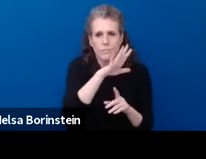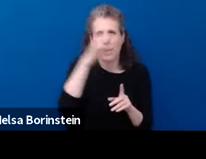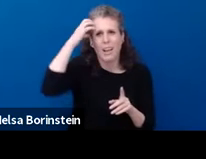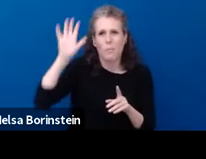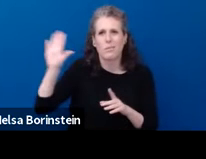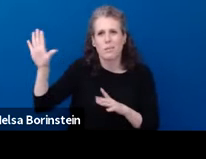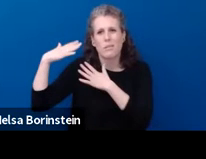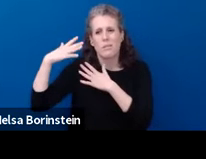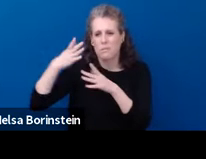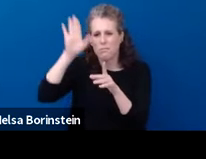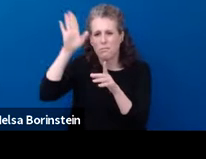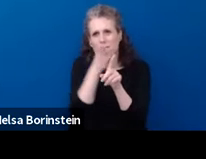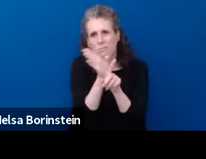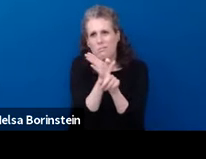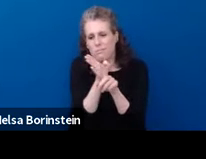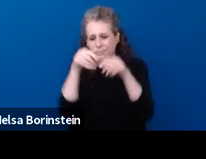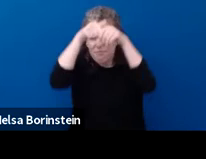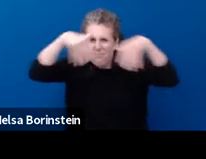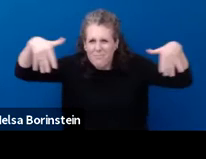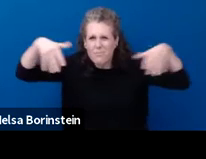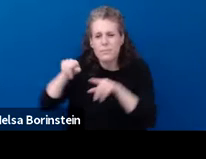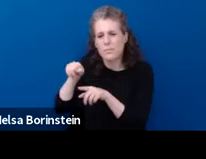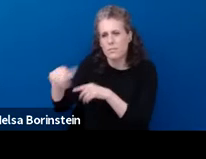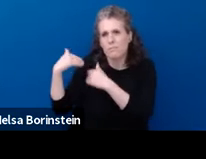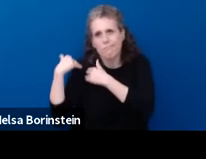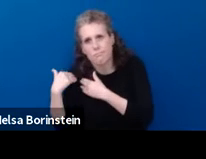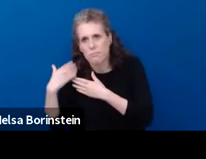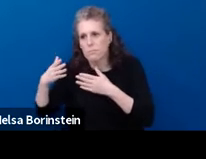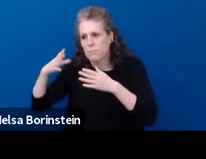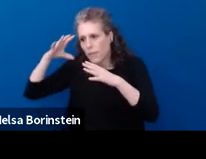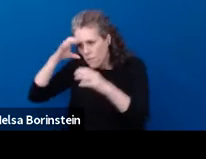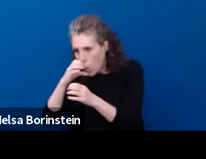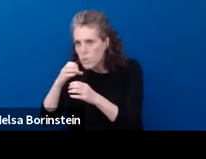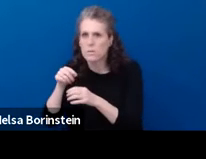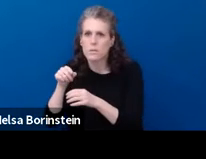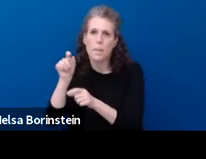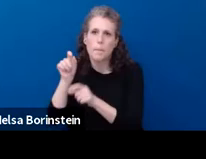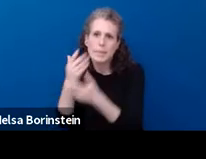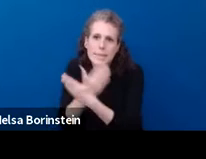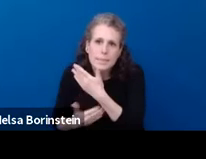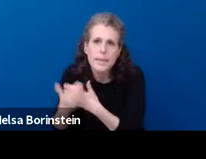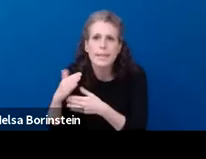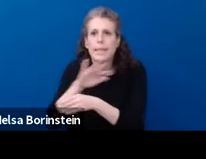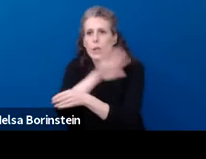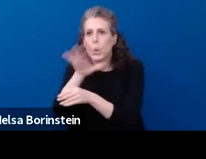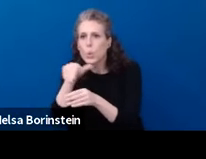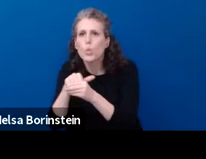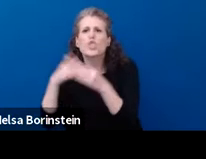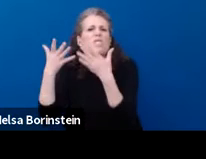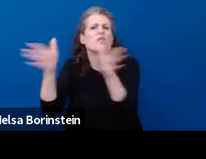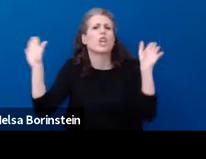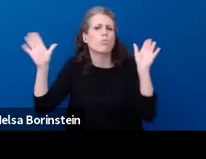work with disabled people, with inclusion in